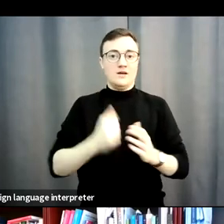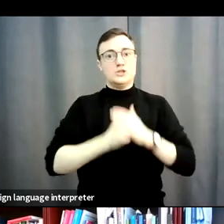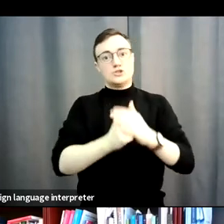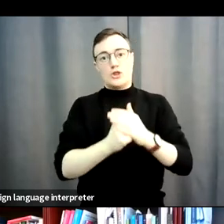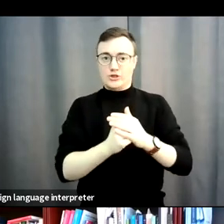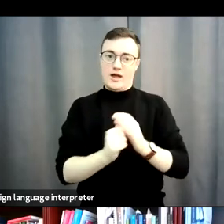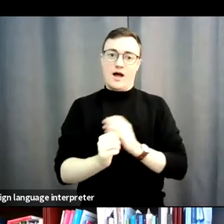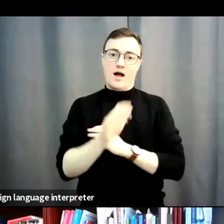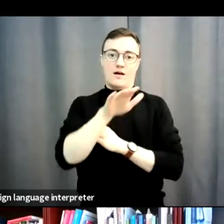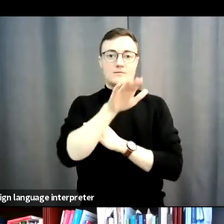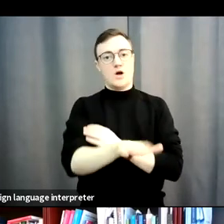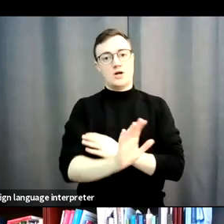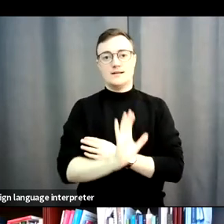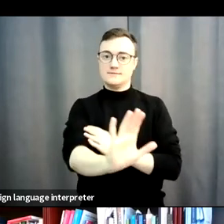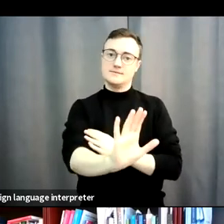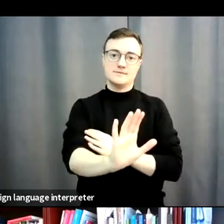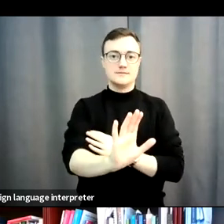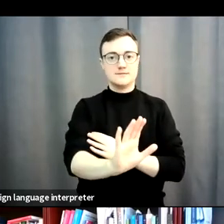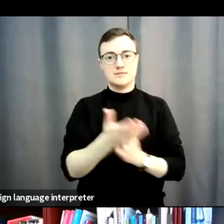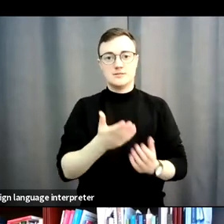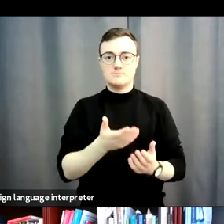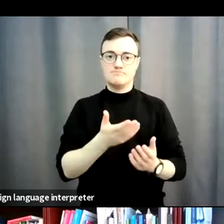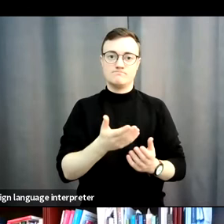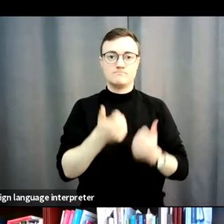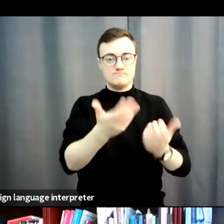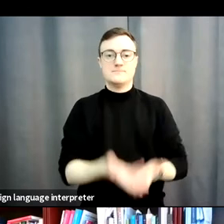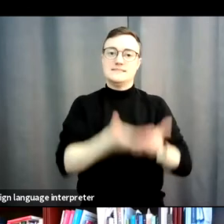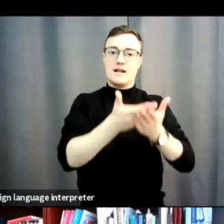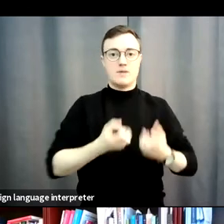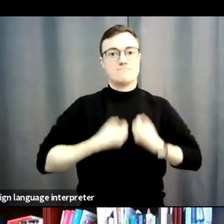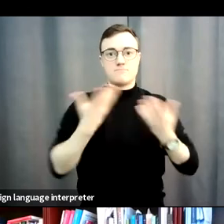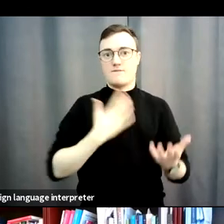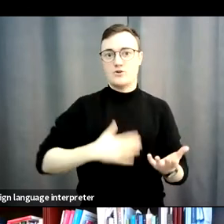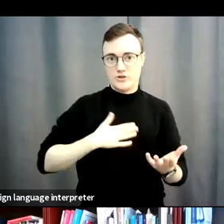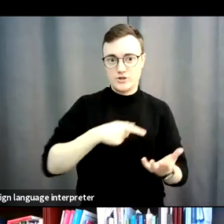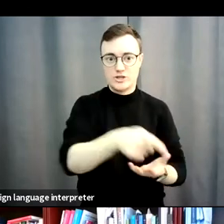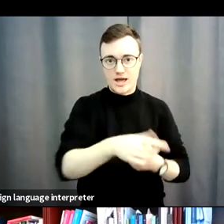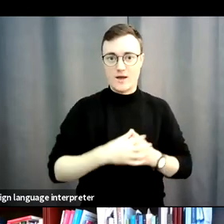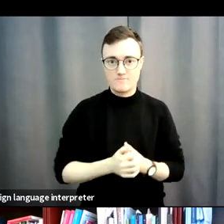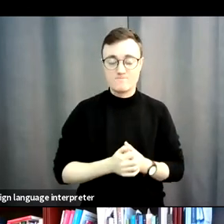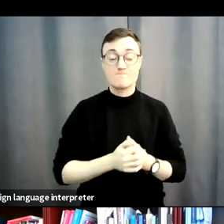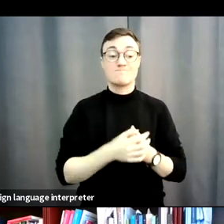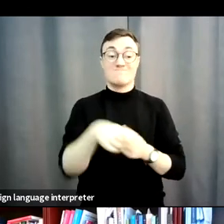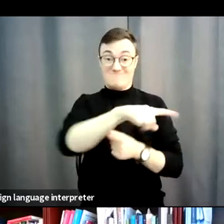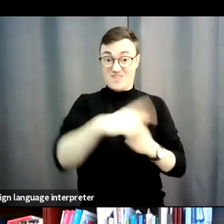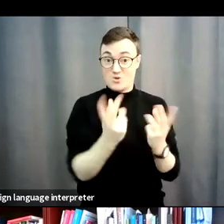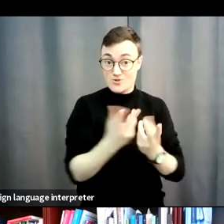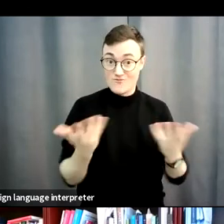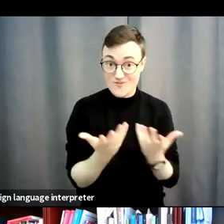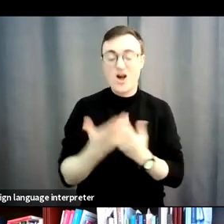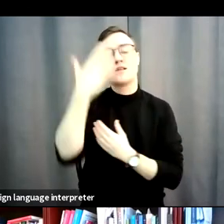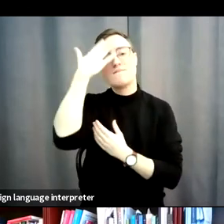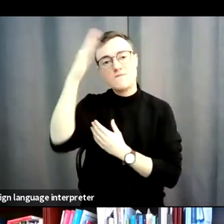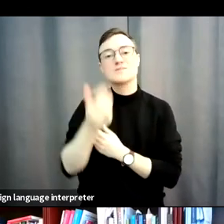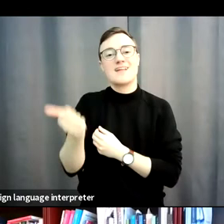heard. And for this purpose, adults need training. And this is not only about children with